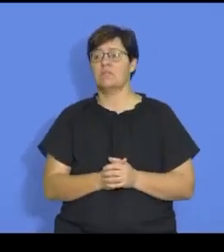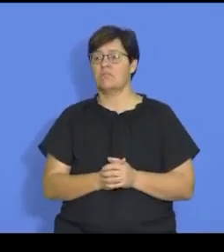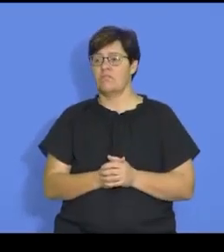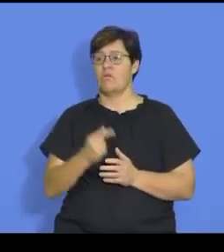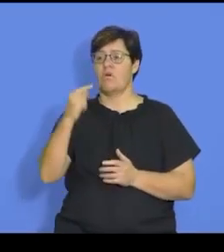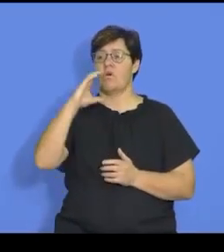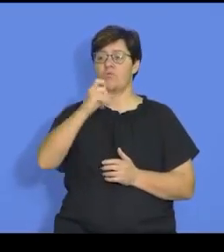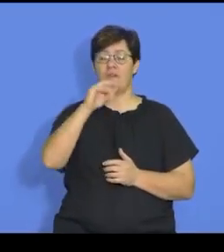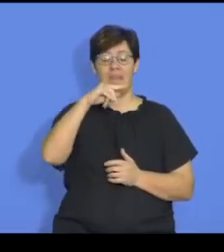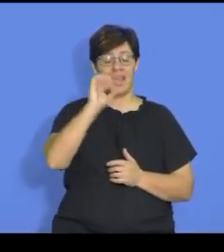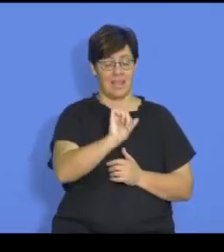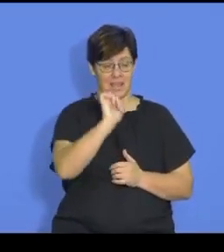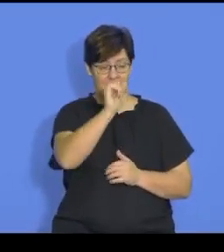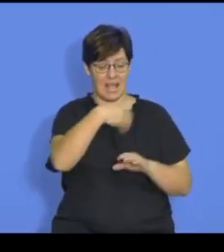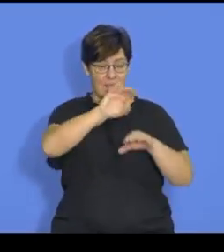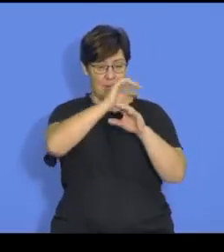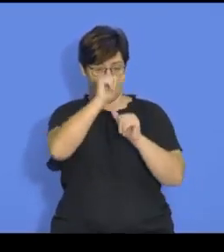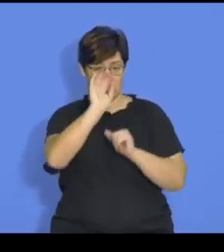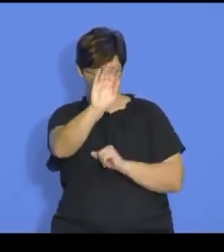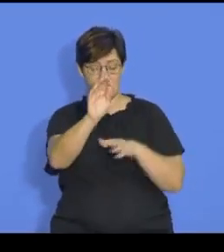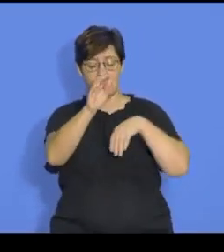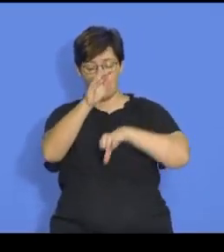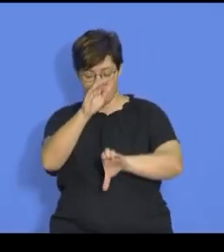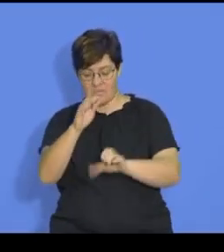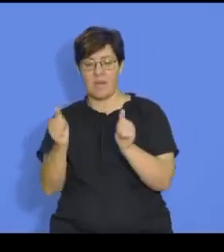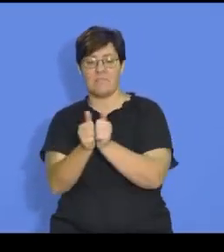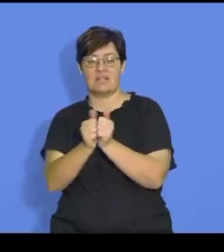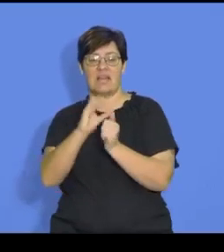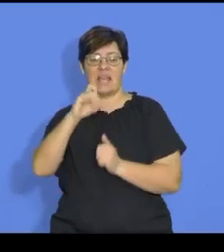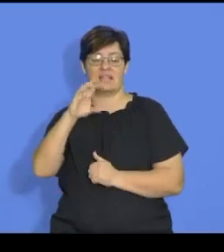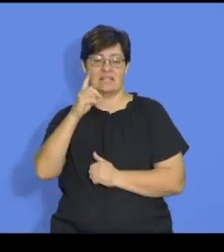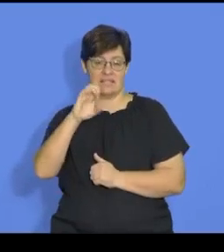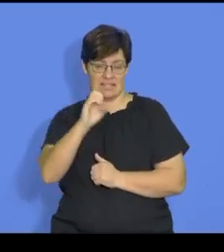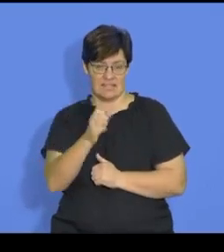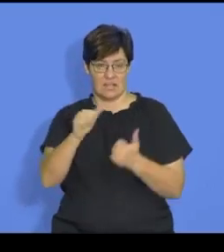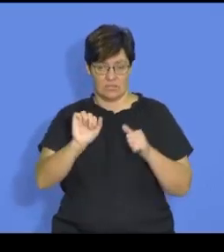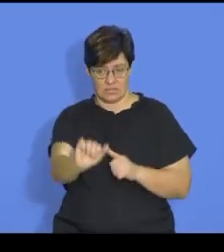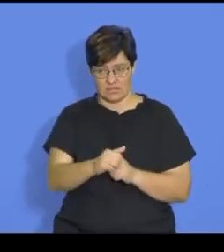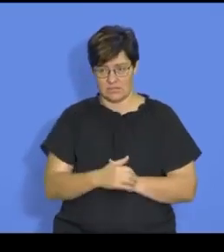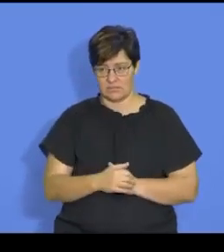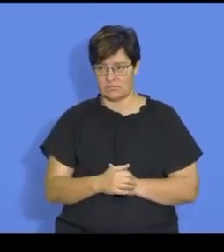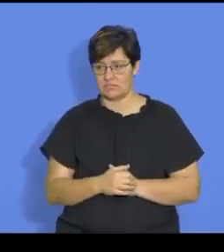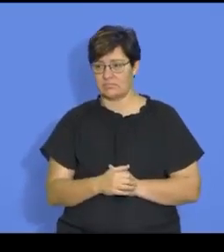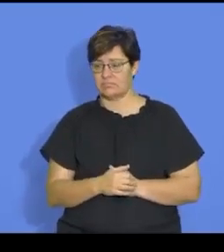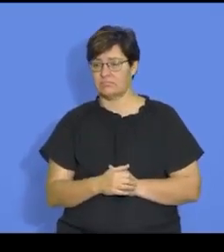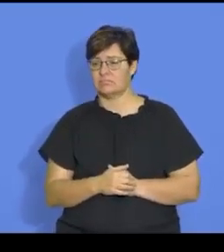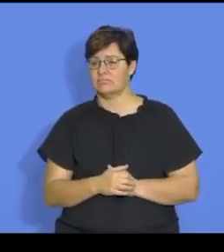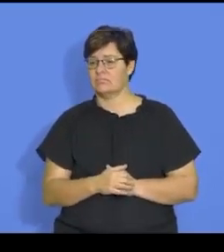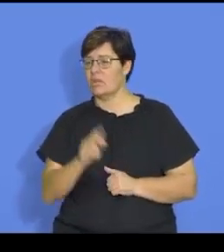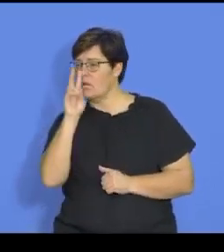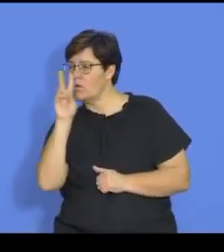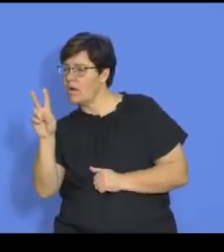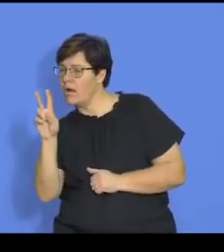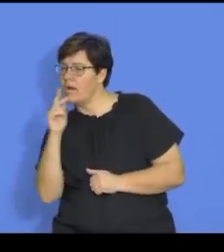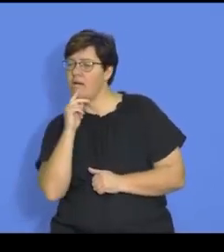Craig. They've also given us the capital account for partner Candace. Right, so that's fine. If I look at the